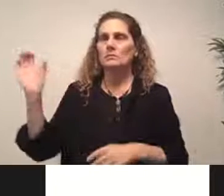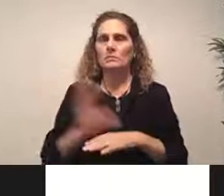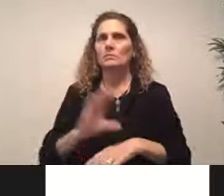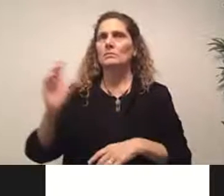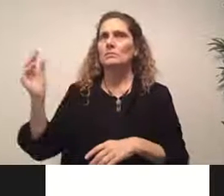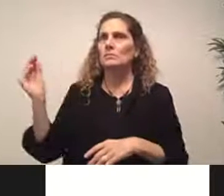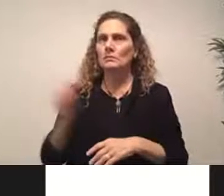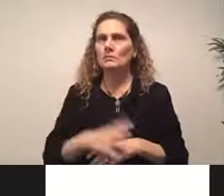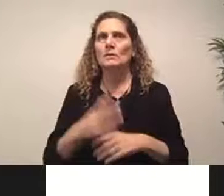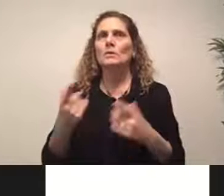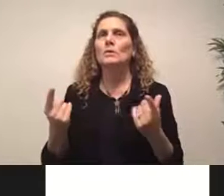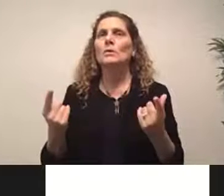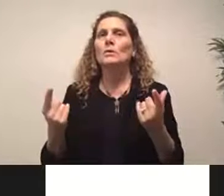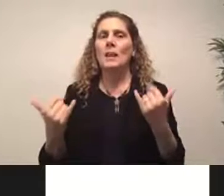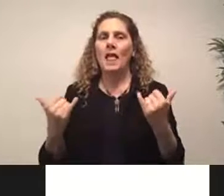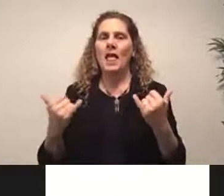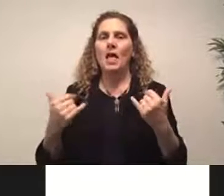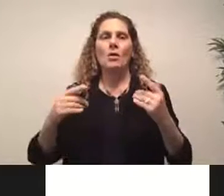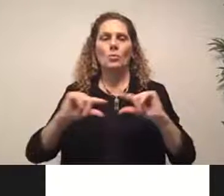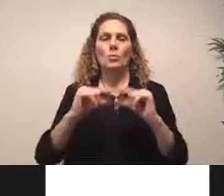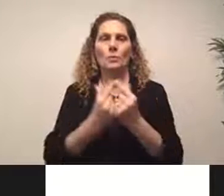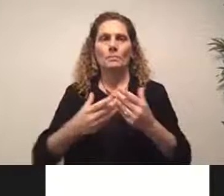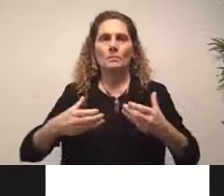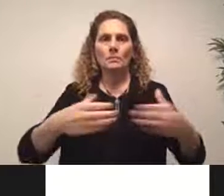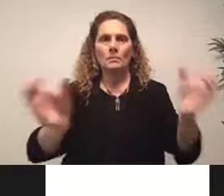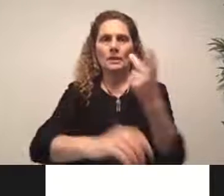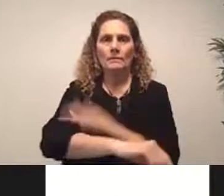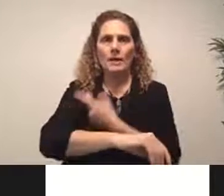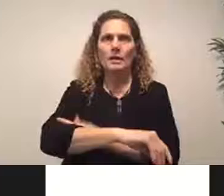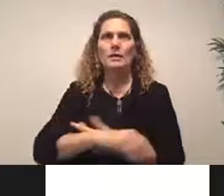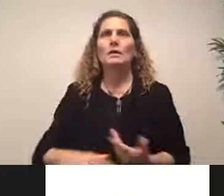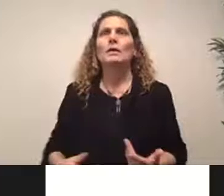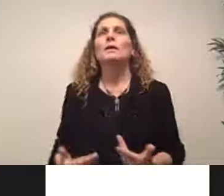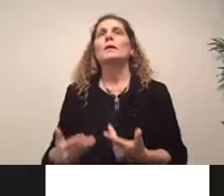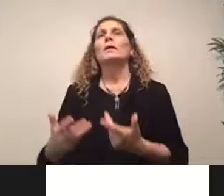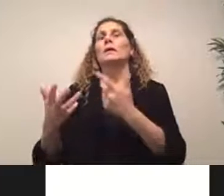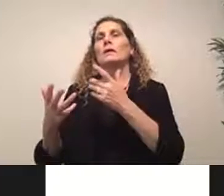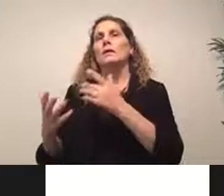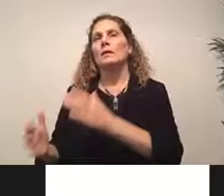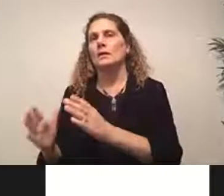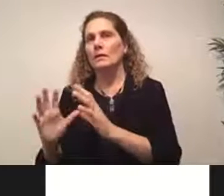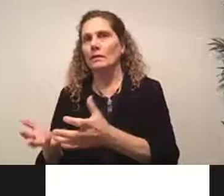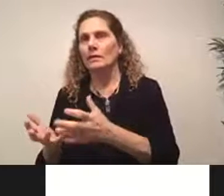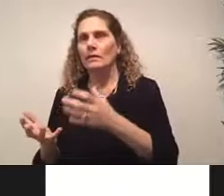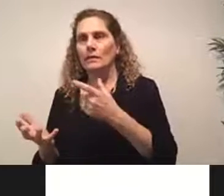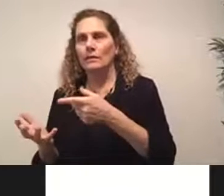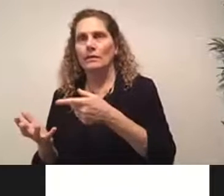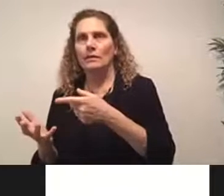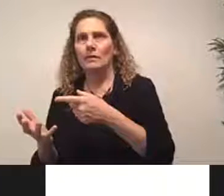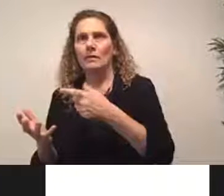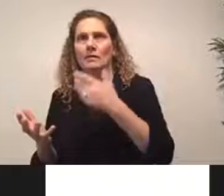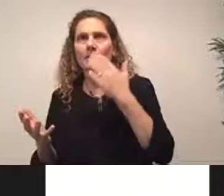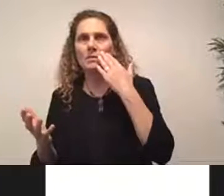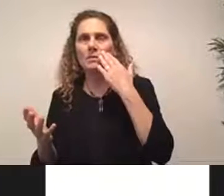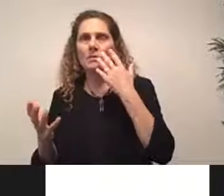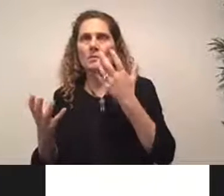on. Some of it is good, some of it is challenging, some is still very, very sobering, but you can see people are committed to addressing this in a very serious